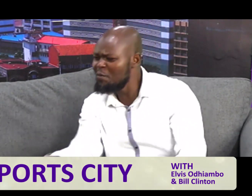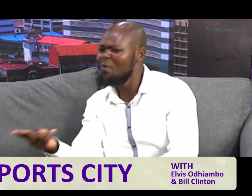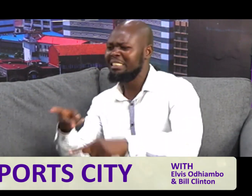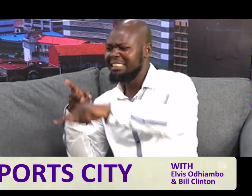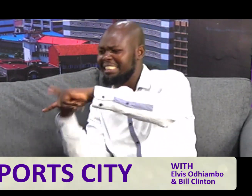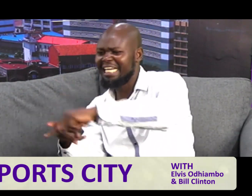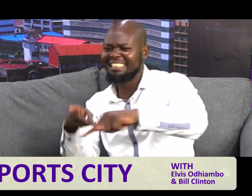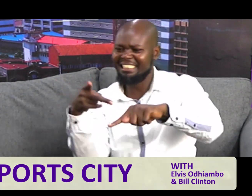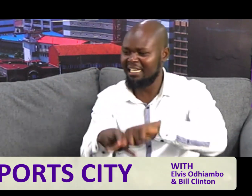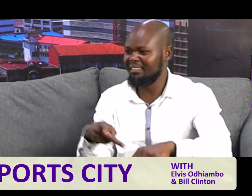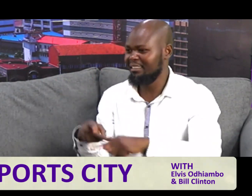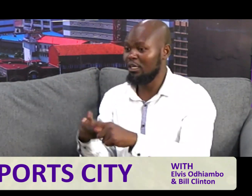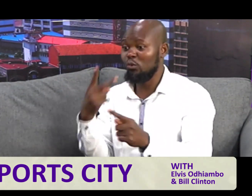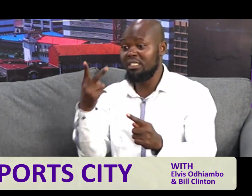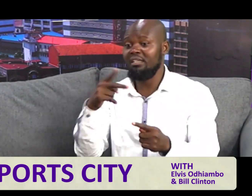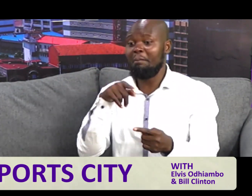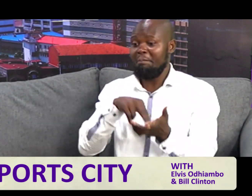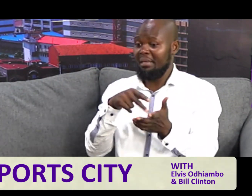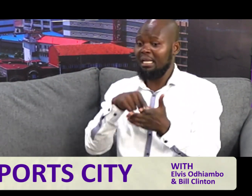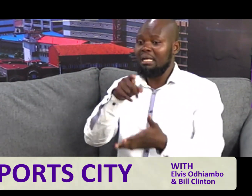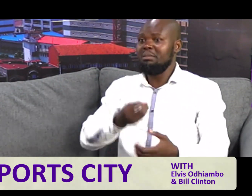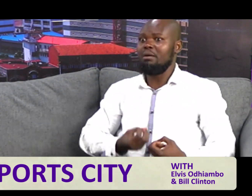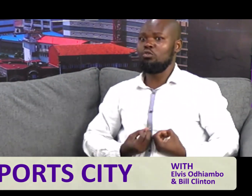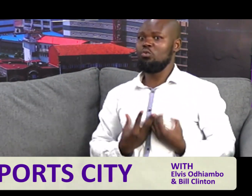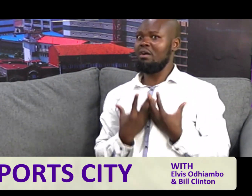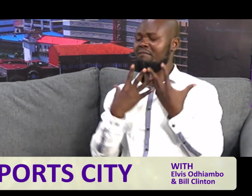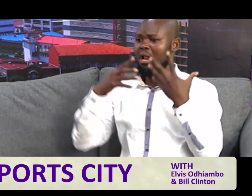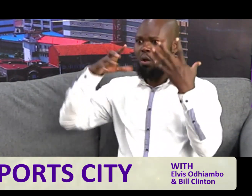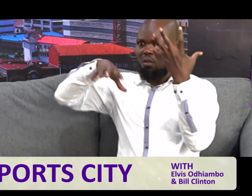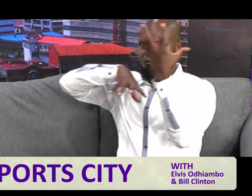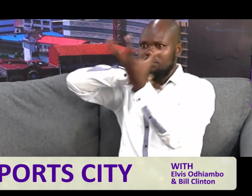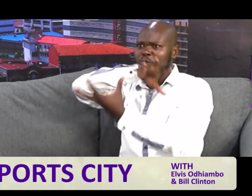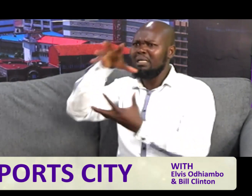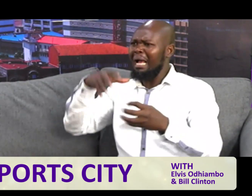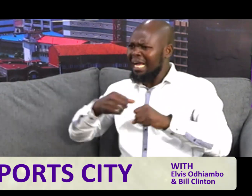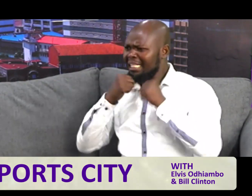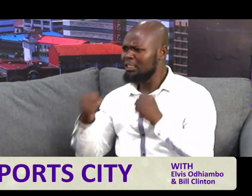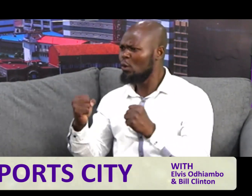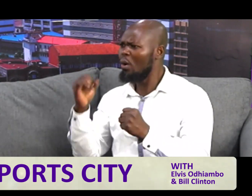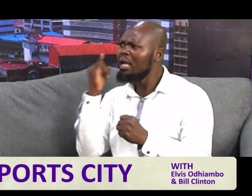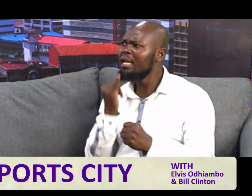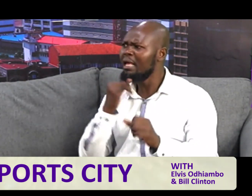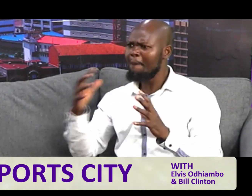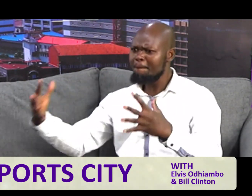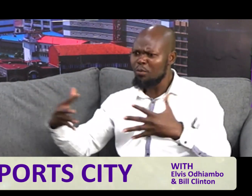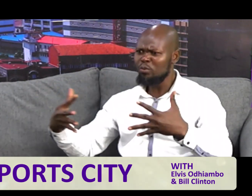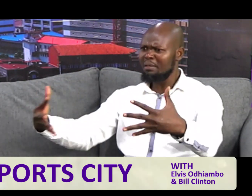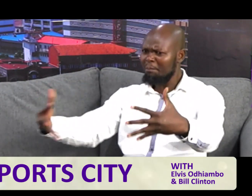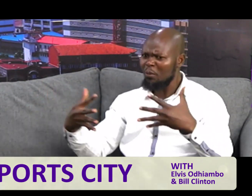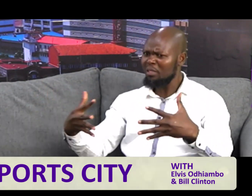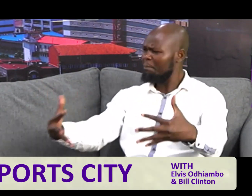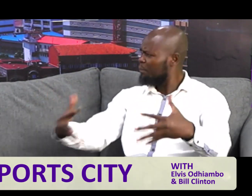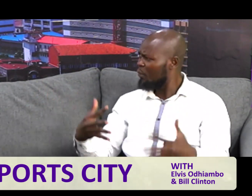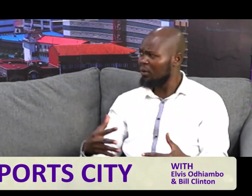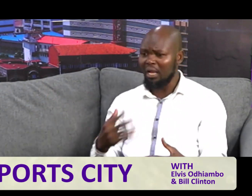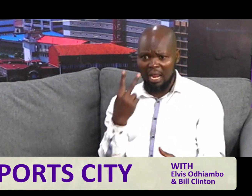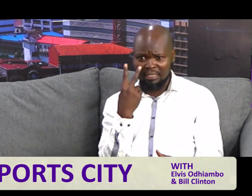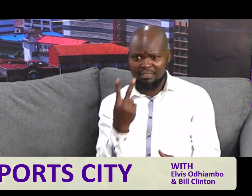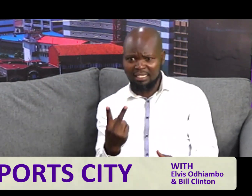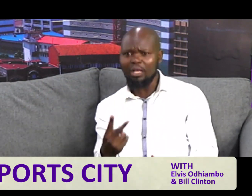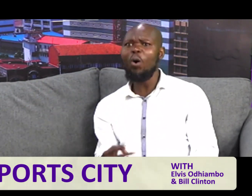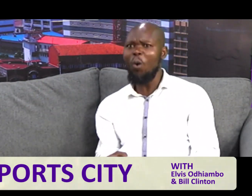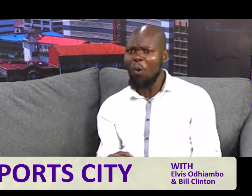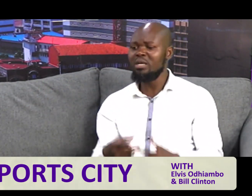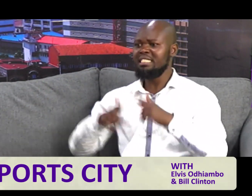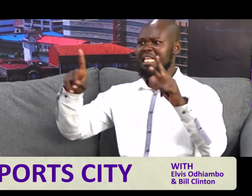trying all the best. And also when you talk about the captain, So at some point there was confusion, Right. and